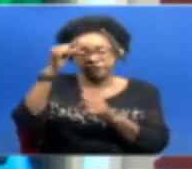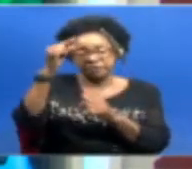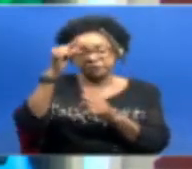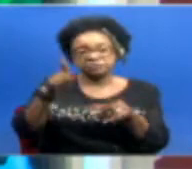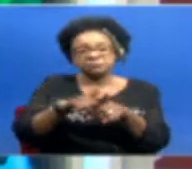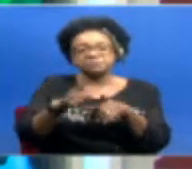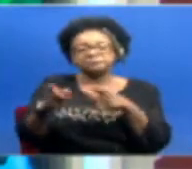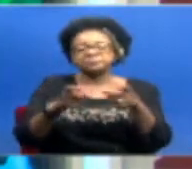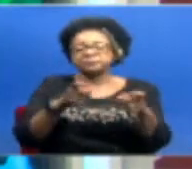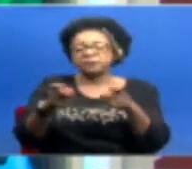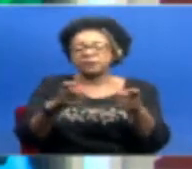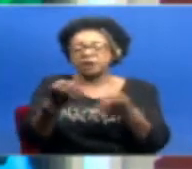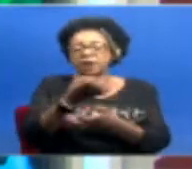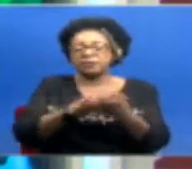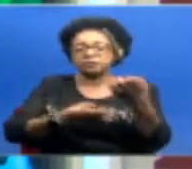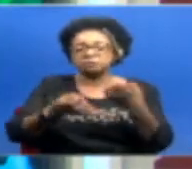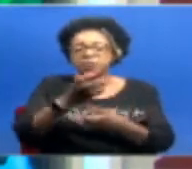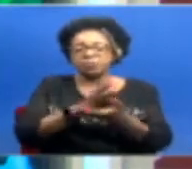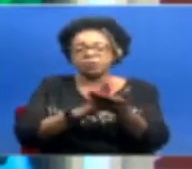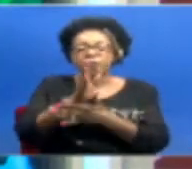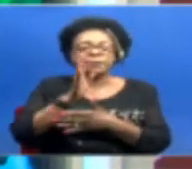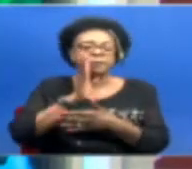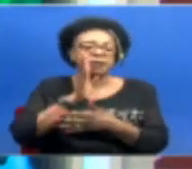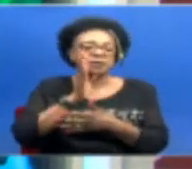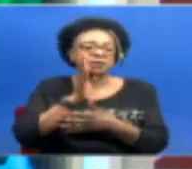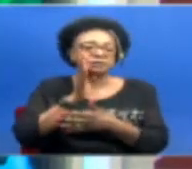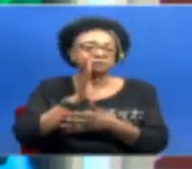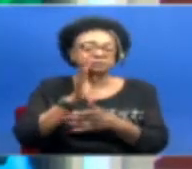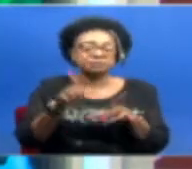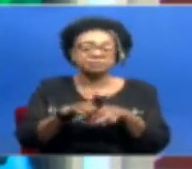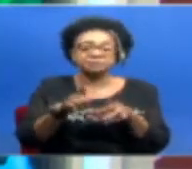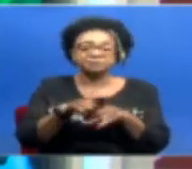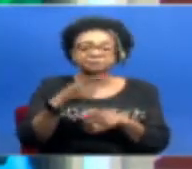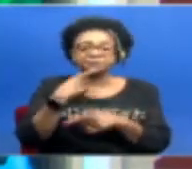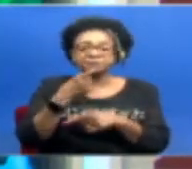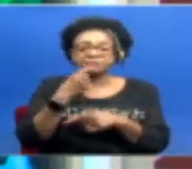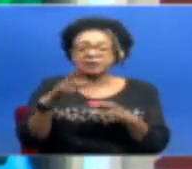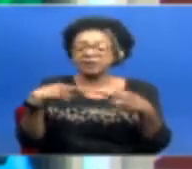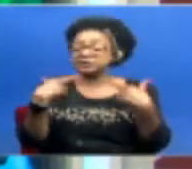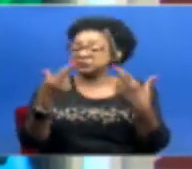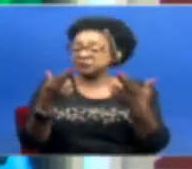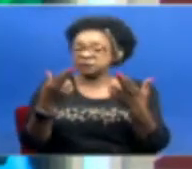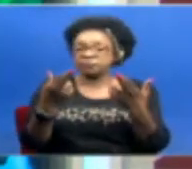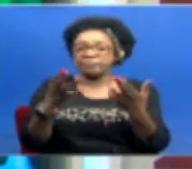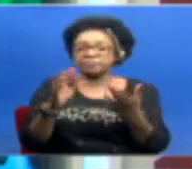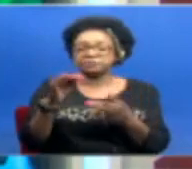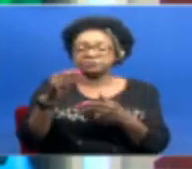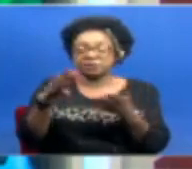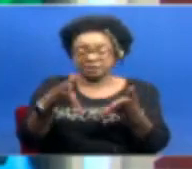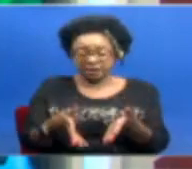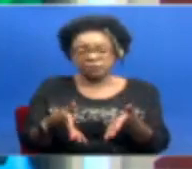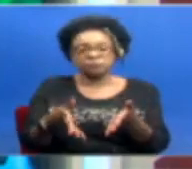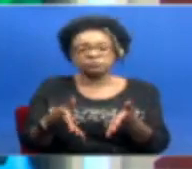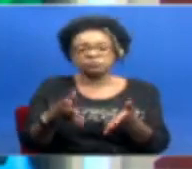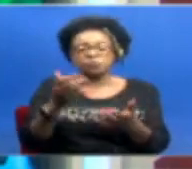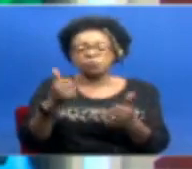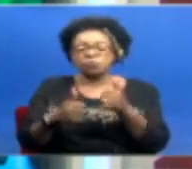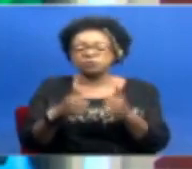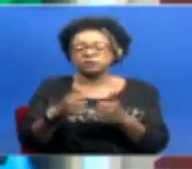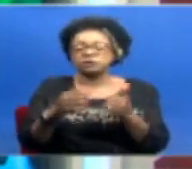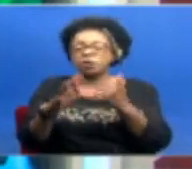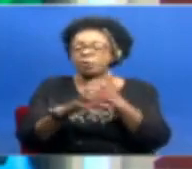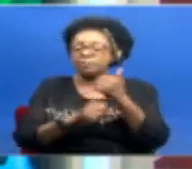the economy via propaganda, and that the regime resorted to more borrowing, which is now compromising the country